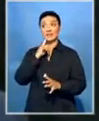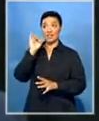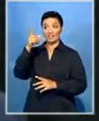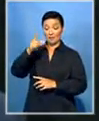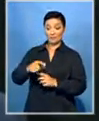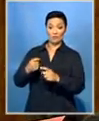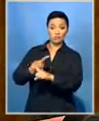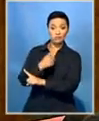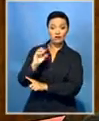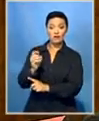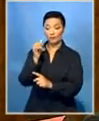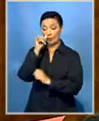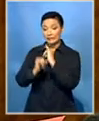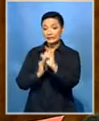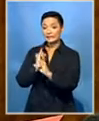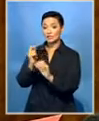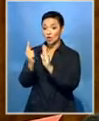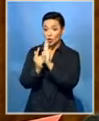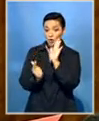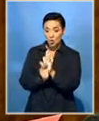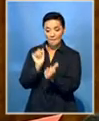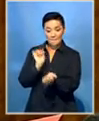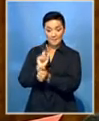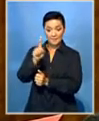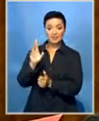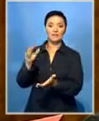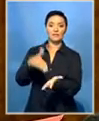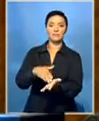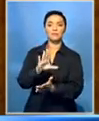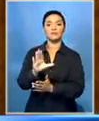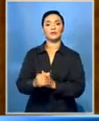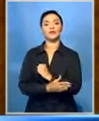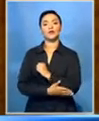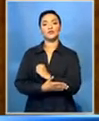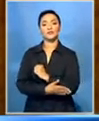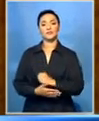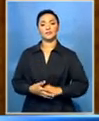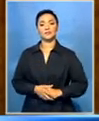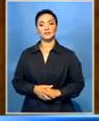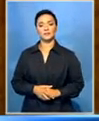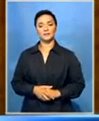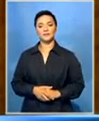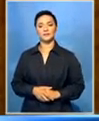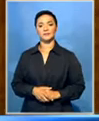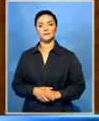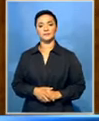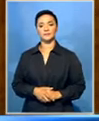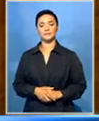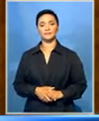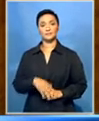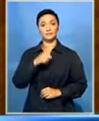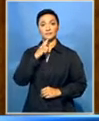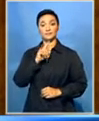obligation to uphold it. A sitting head of state does not enjoy any immunity against surrender to